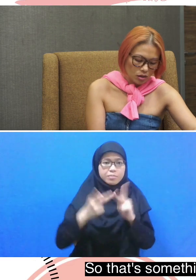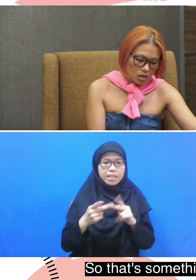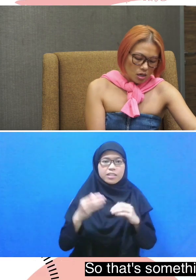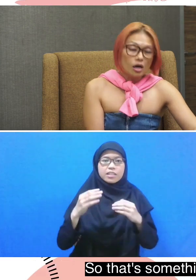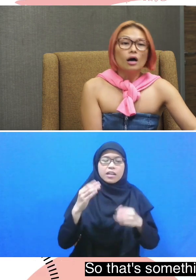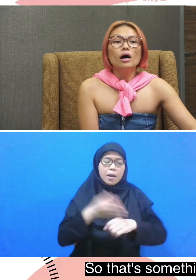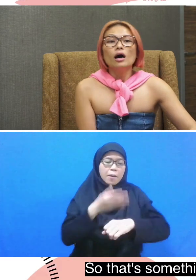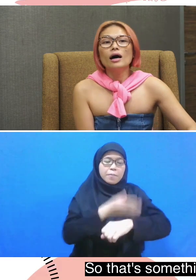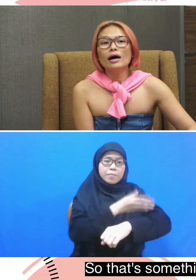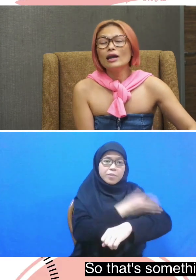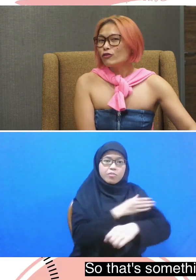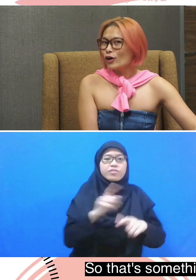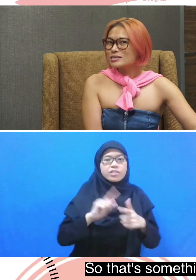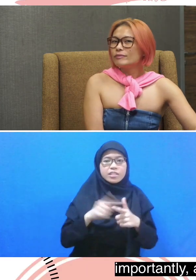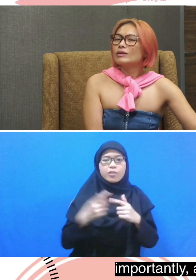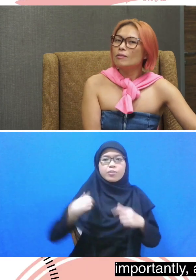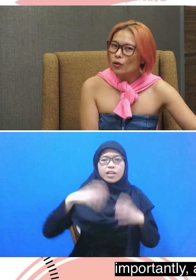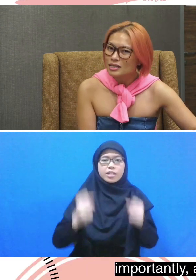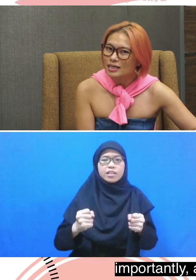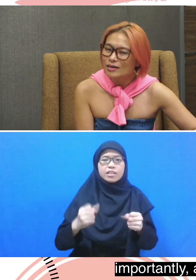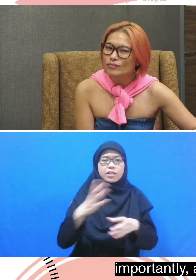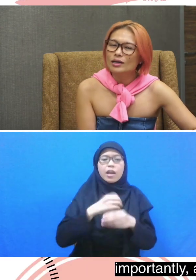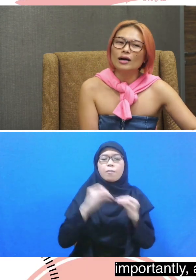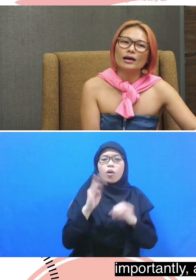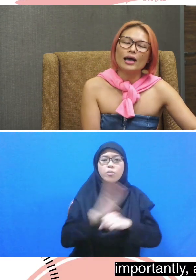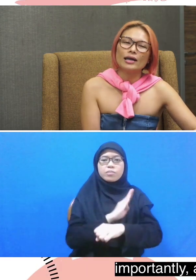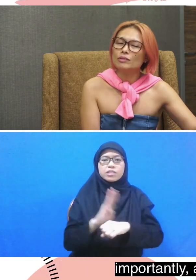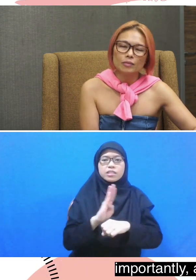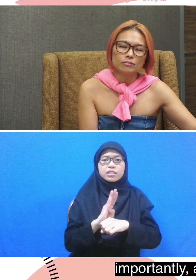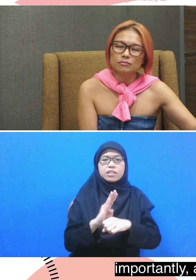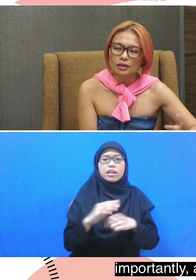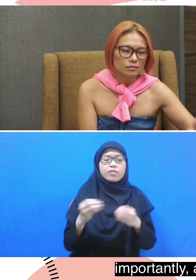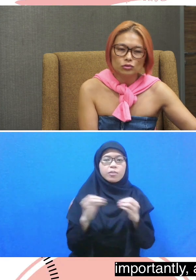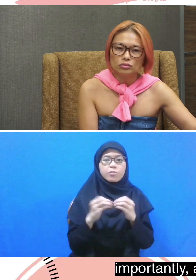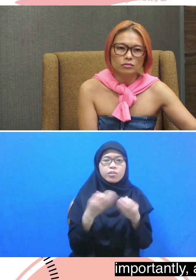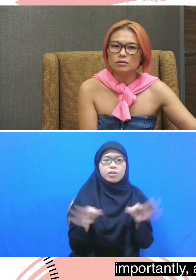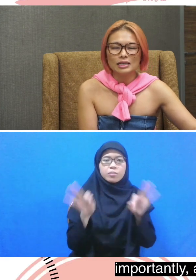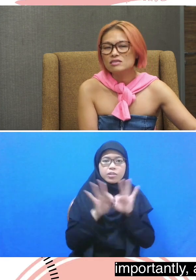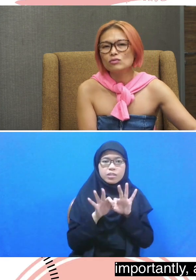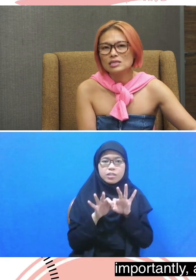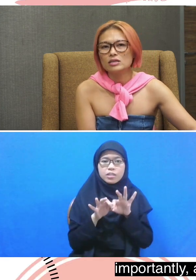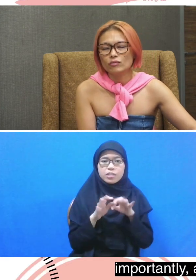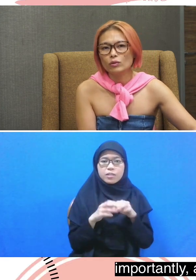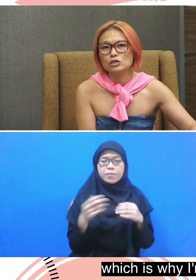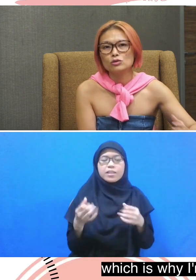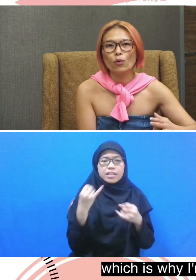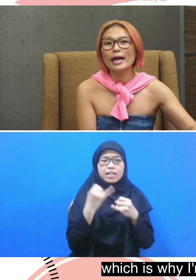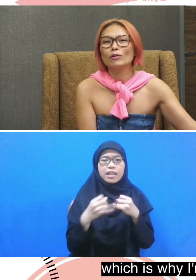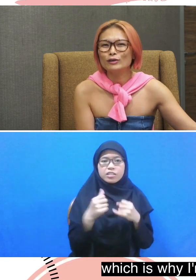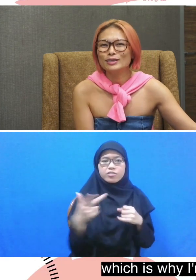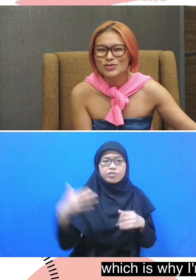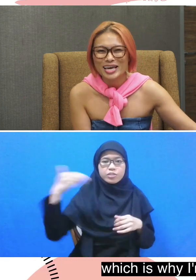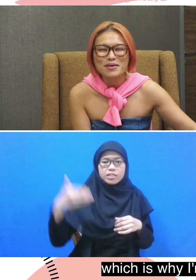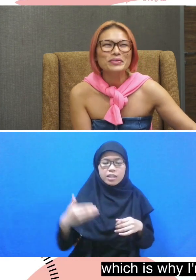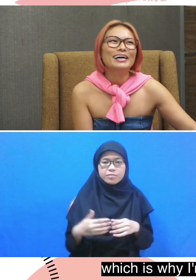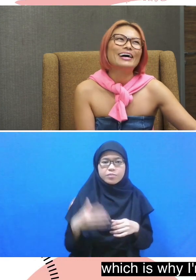know. And of course, importantly, and I'm coming to the last few slides already, which is why I'm called